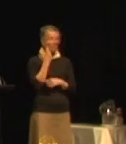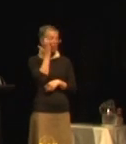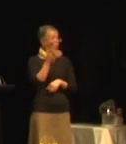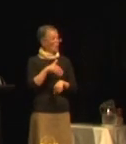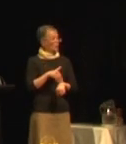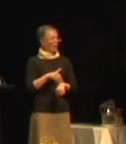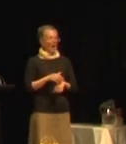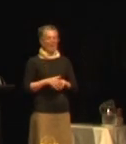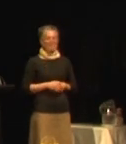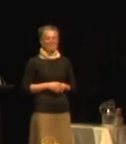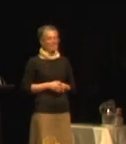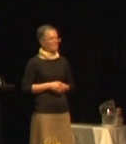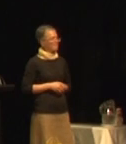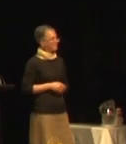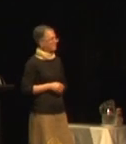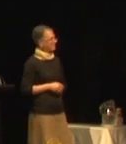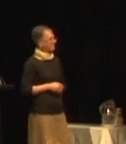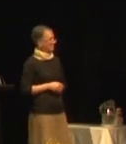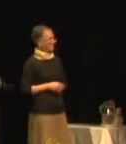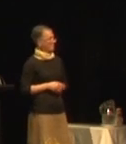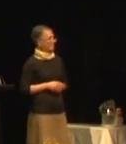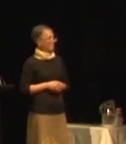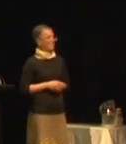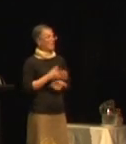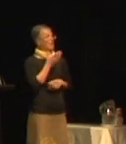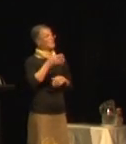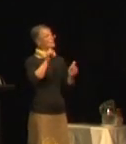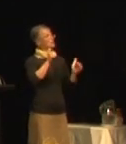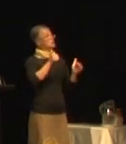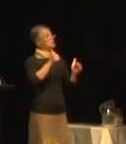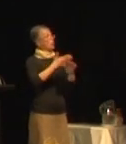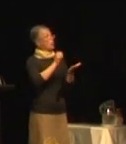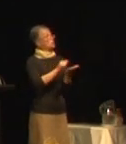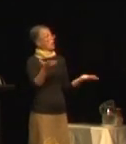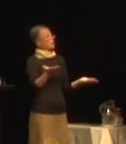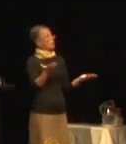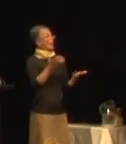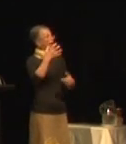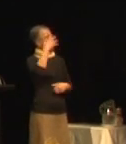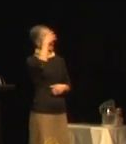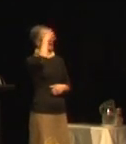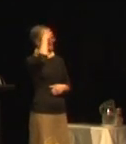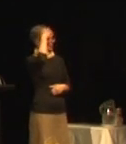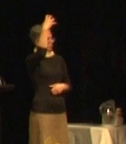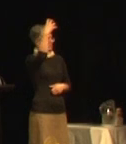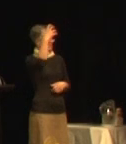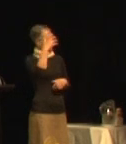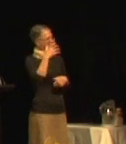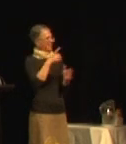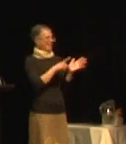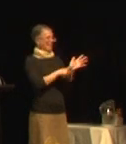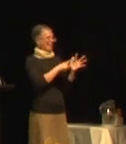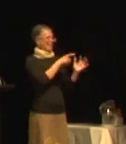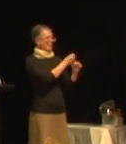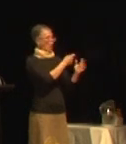I did a workshop in rural Denmark using Legos to help them, to get them to design the museum for